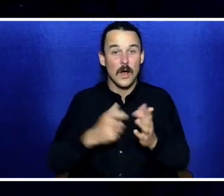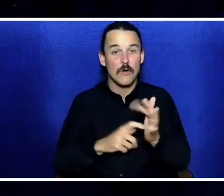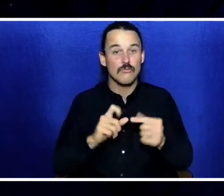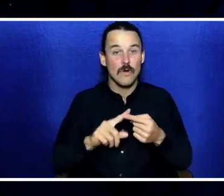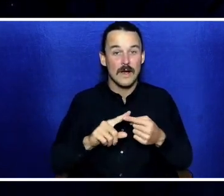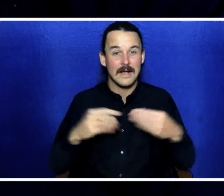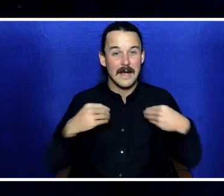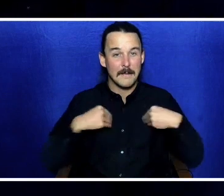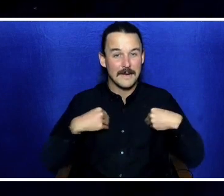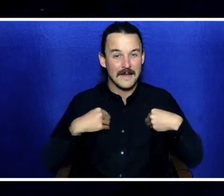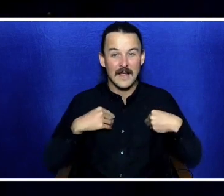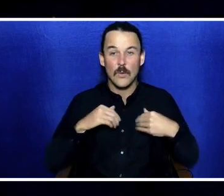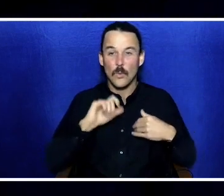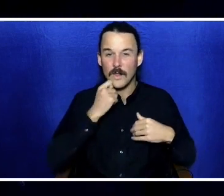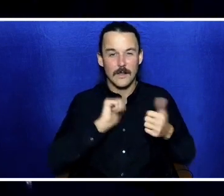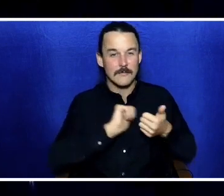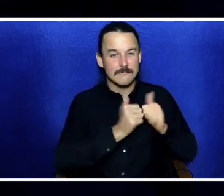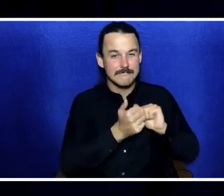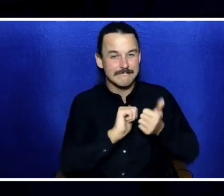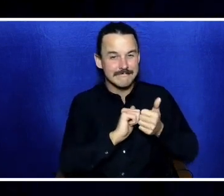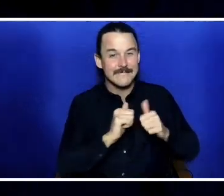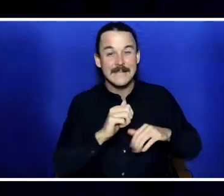Singapore International Festival of Arts in